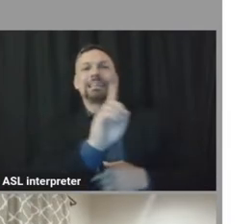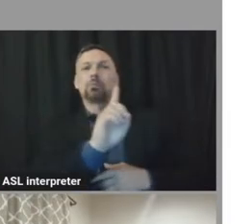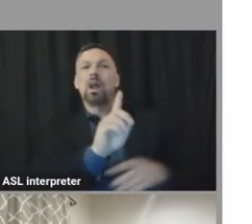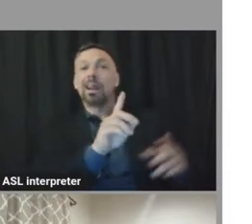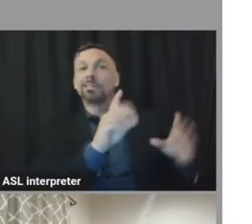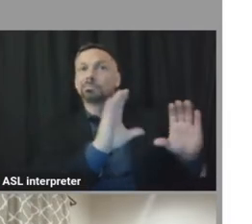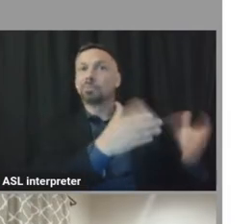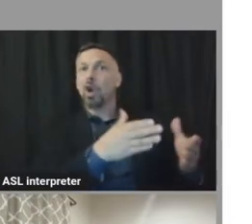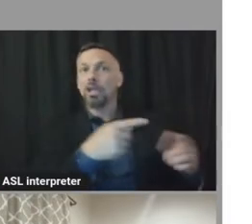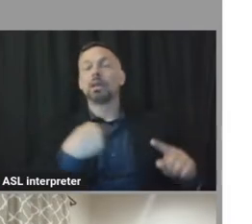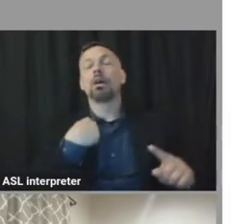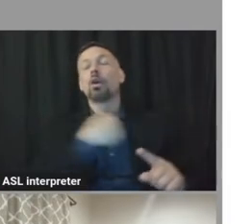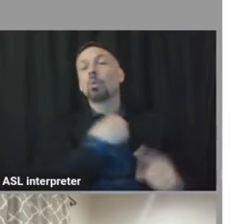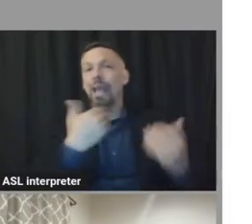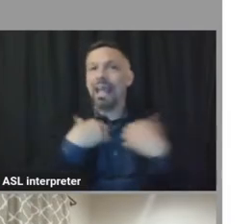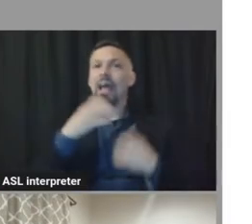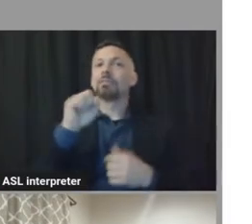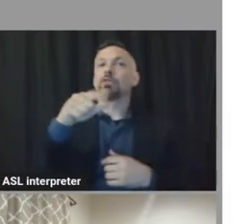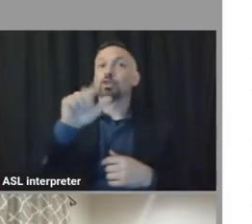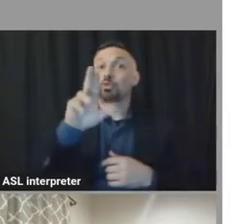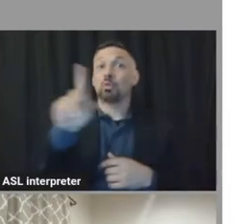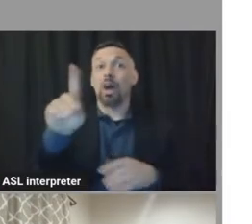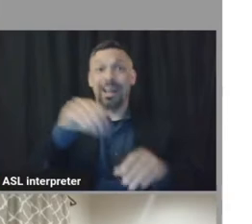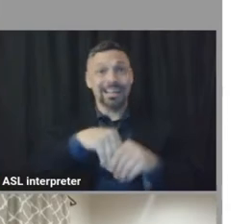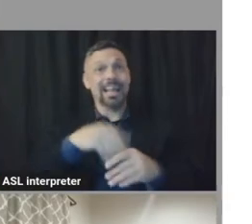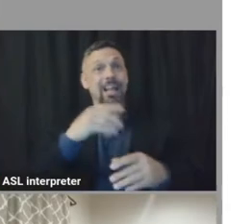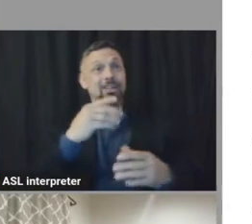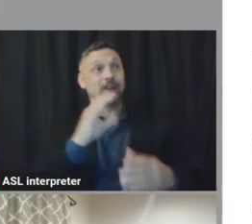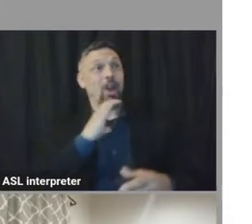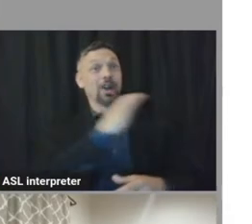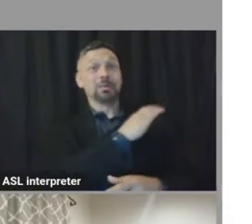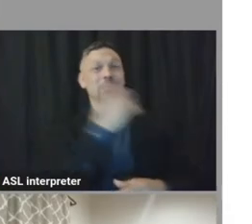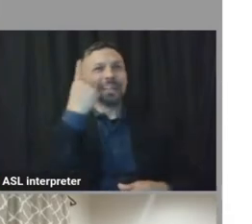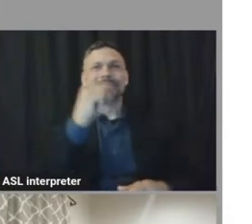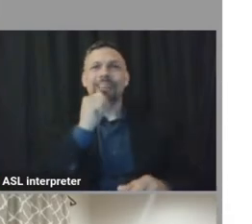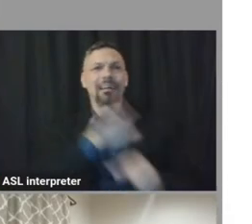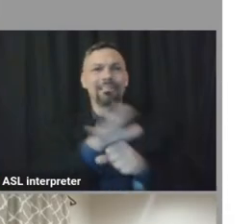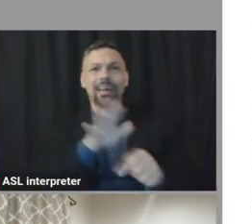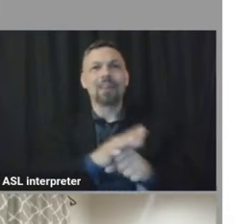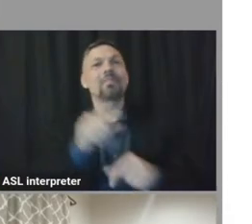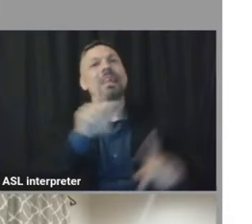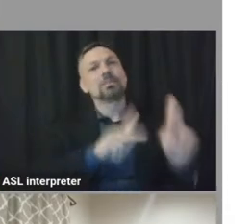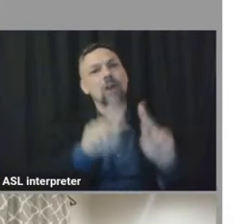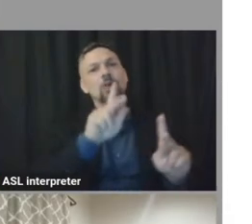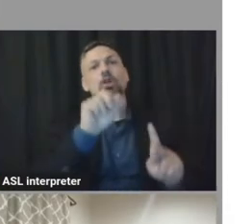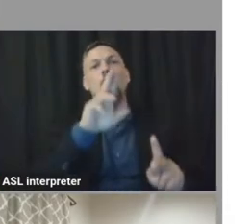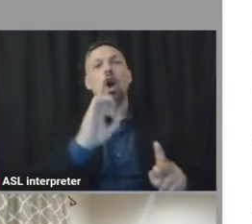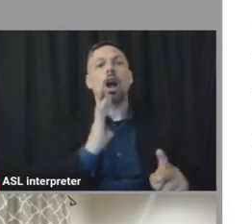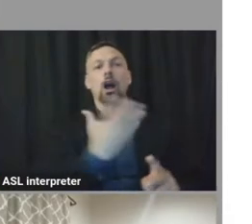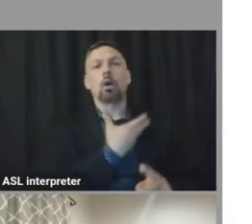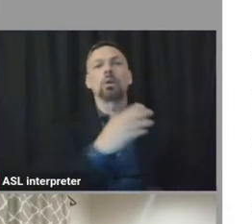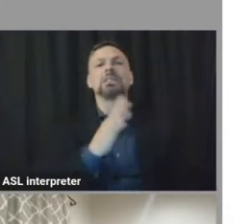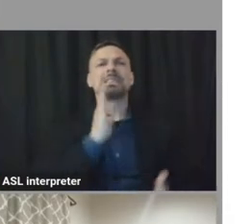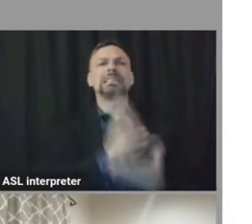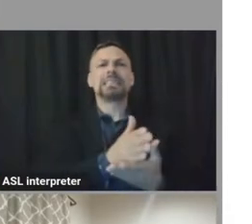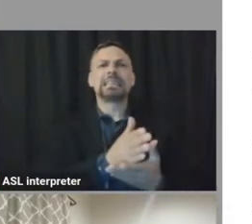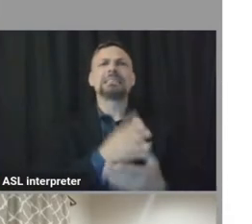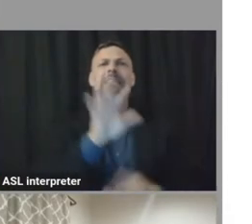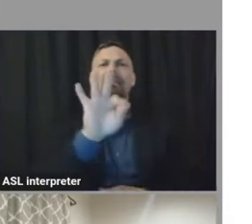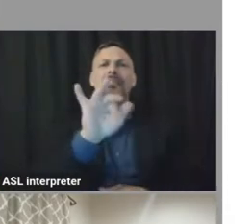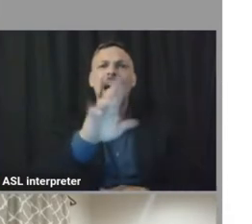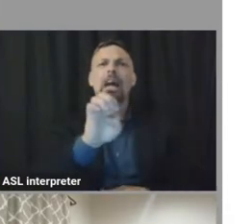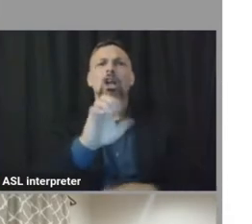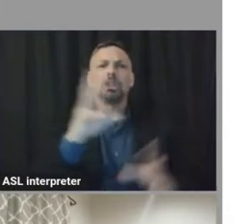Whitney said, we have a squad in Congress. It's not enough. And these folks are our ceasefire champions, right? Who've been